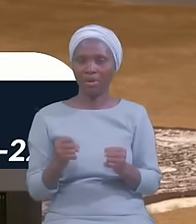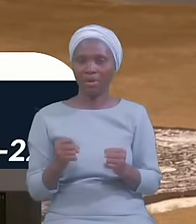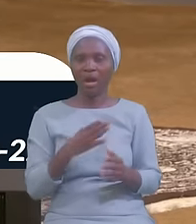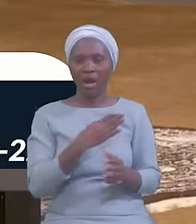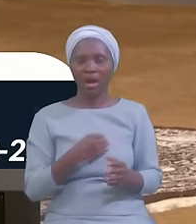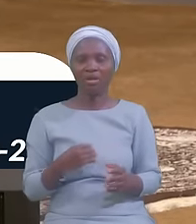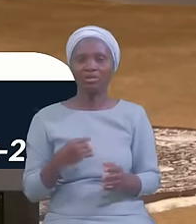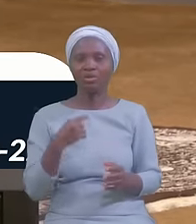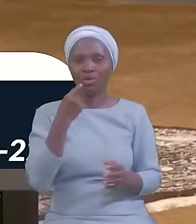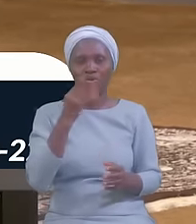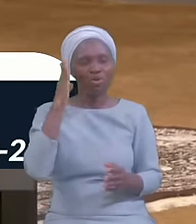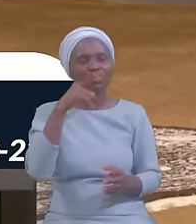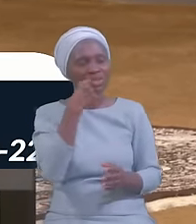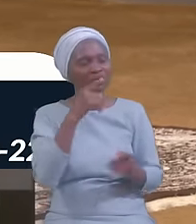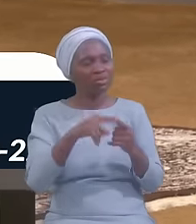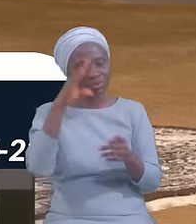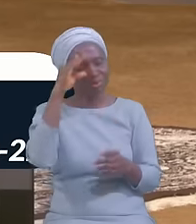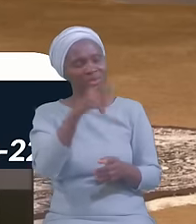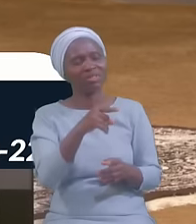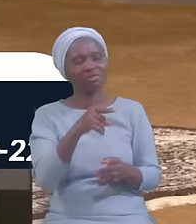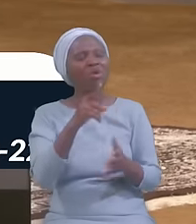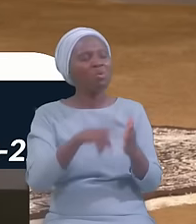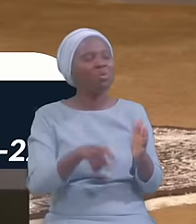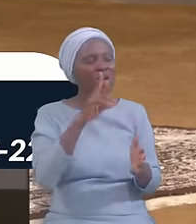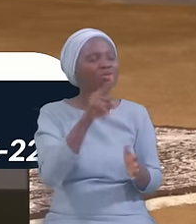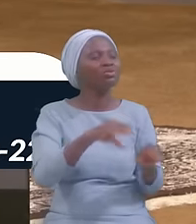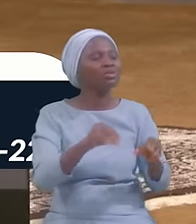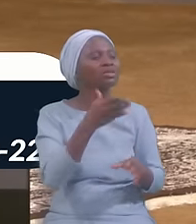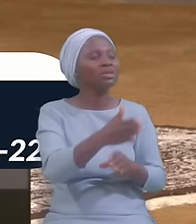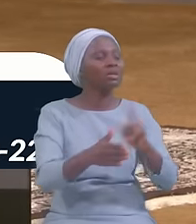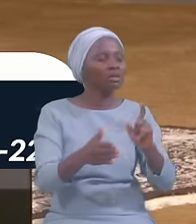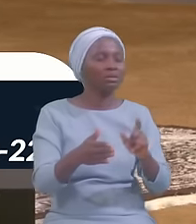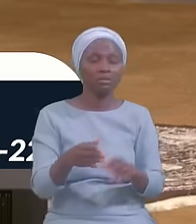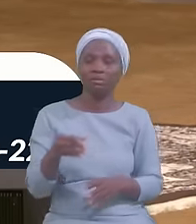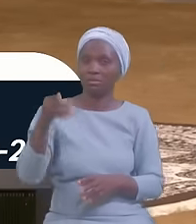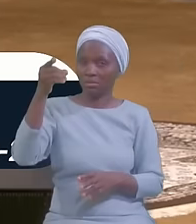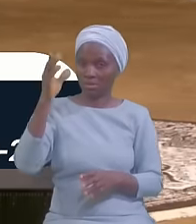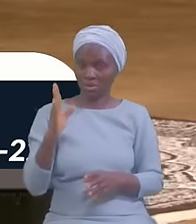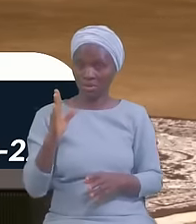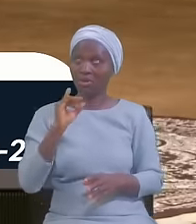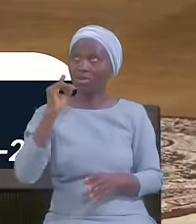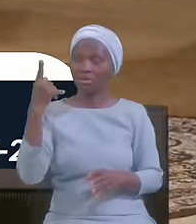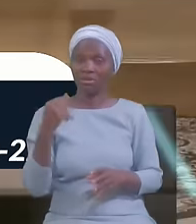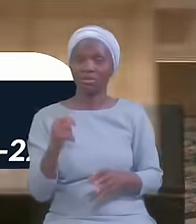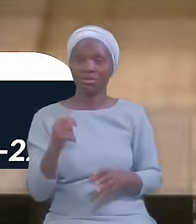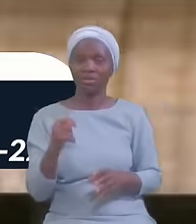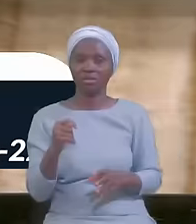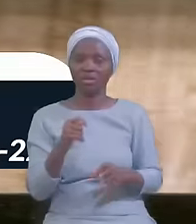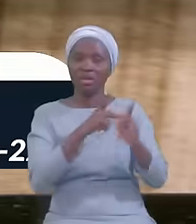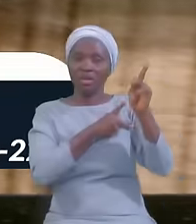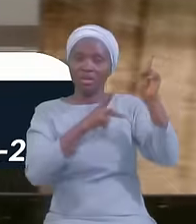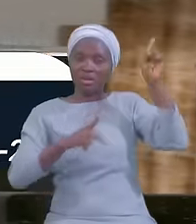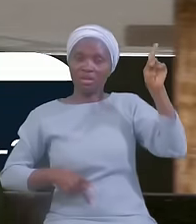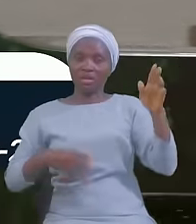unto him, what doest thou? God is the King of kings. Christ is the King of